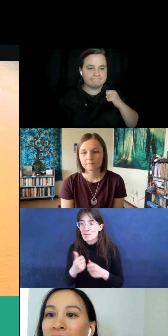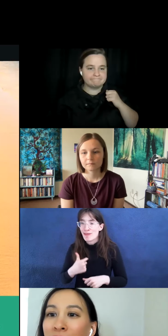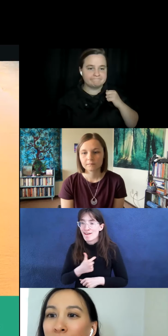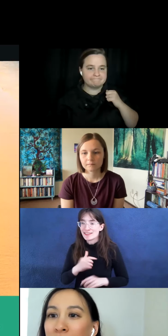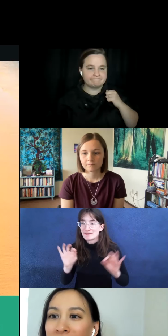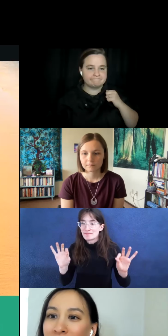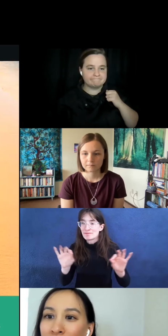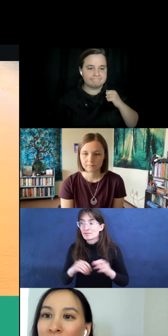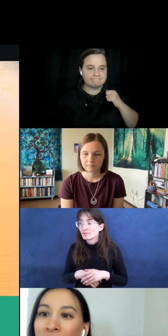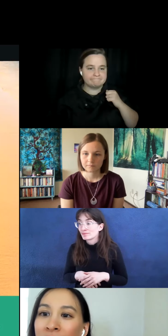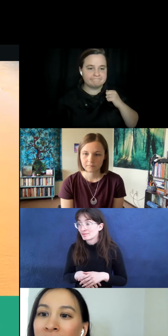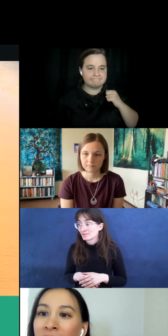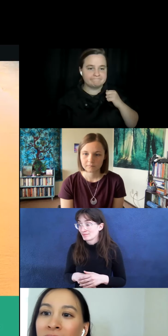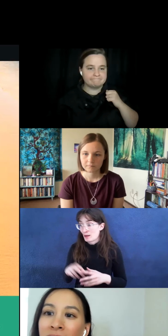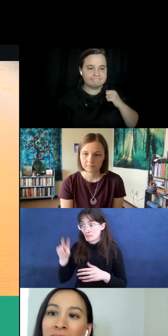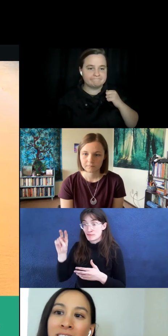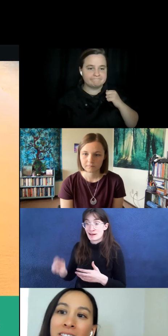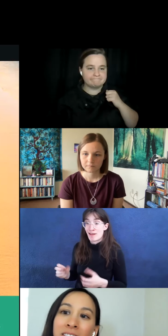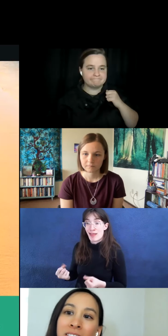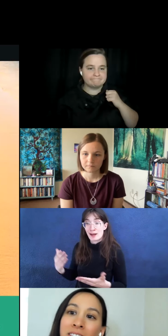Ooh, lots of new ones too.